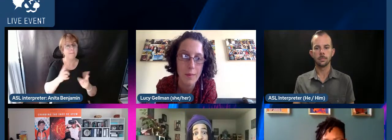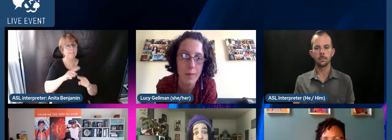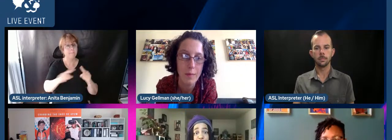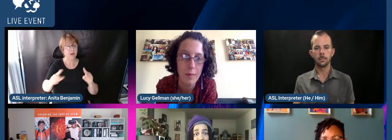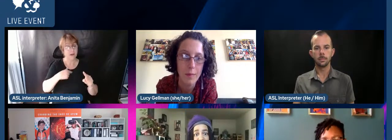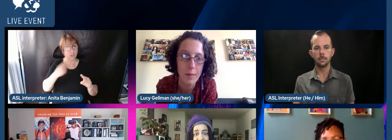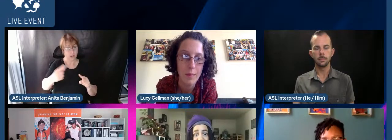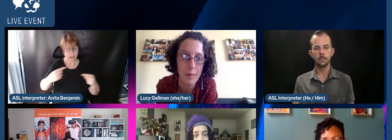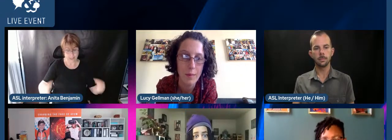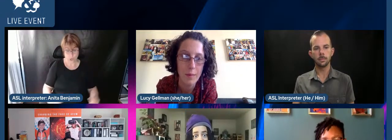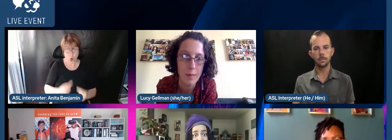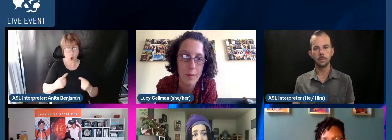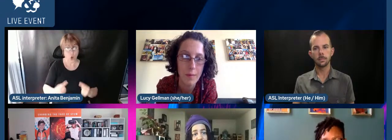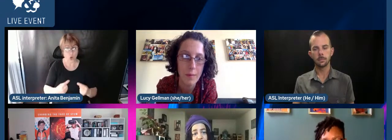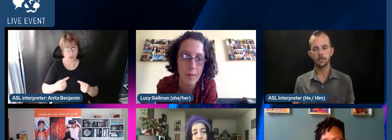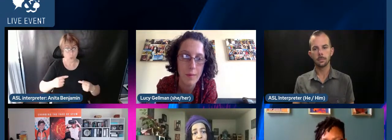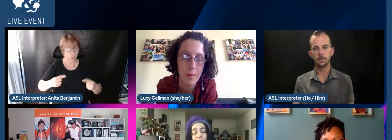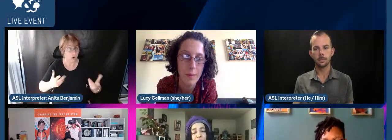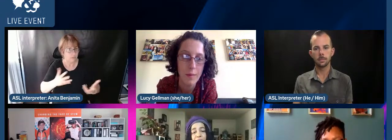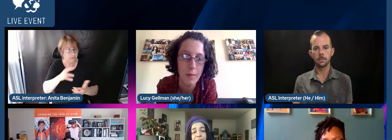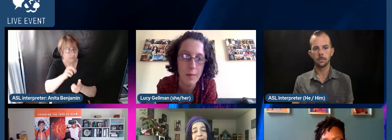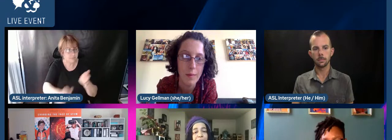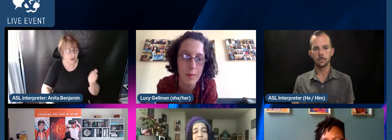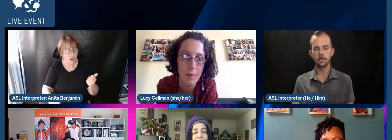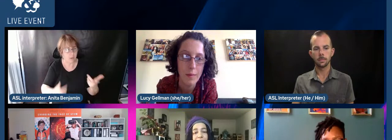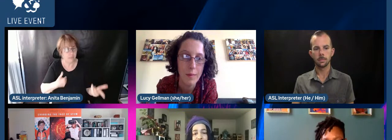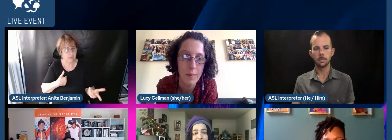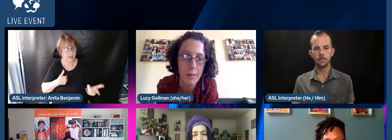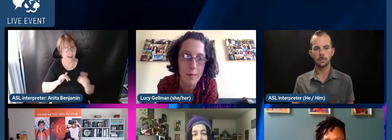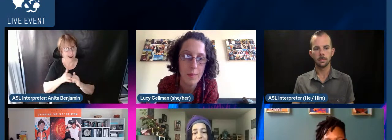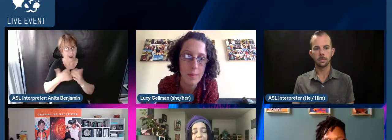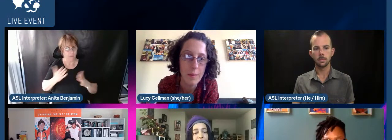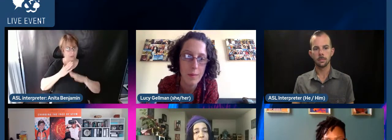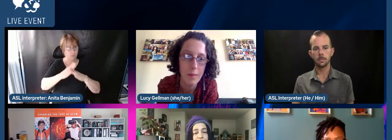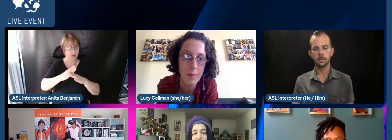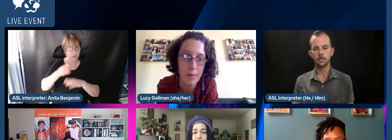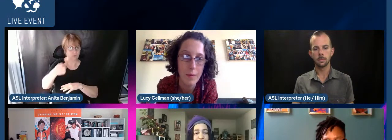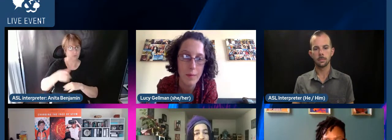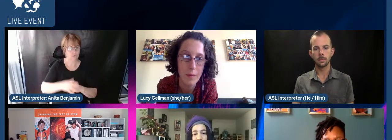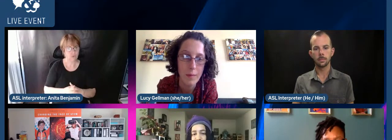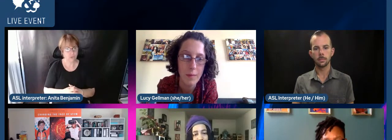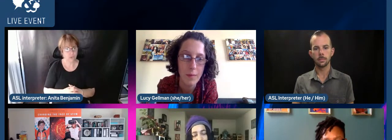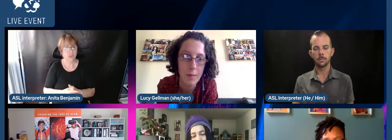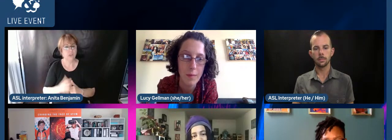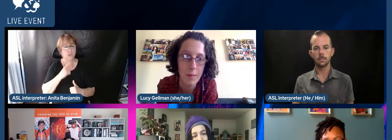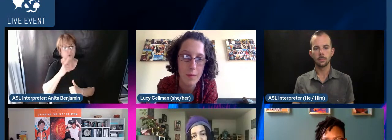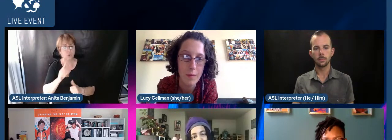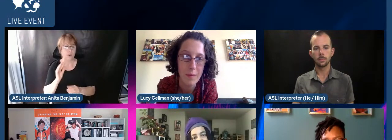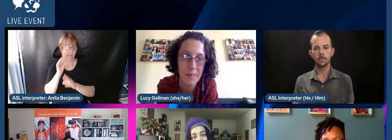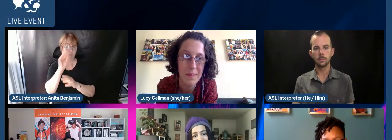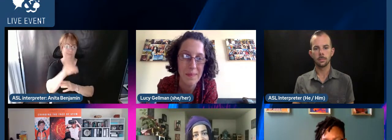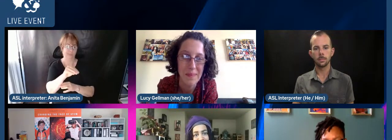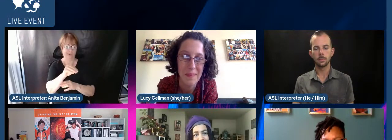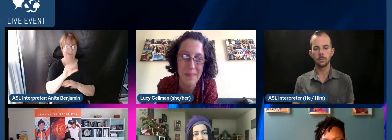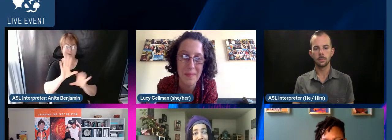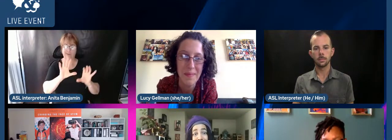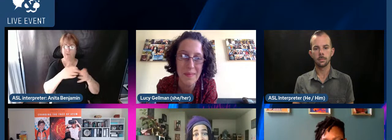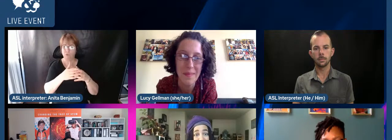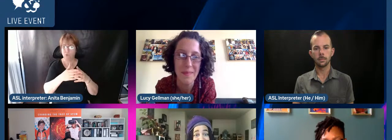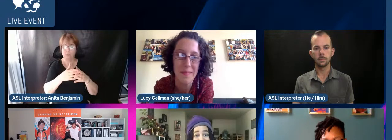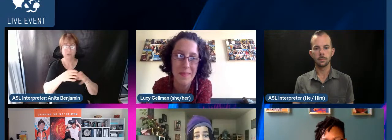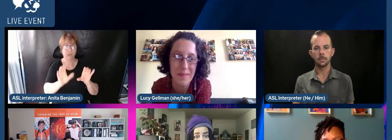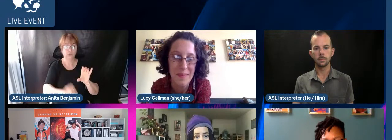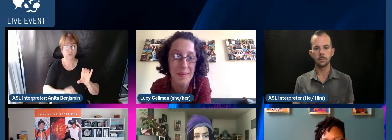just refuse to let that be? So I will name that I'm the person who put into our group chat,